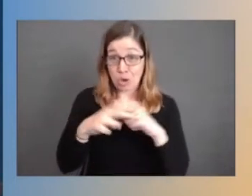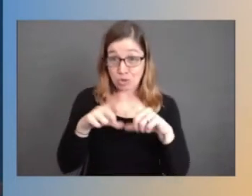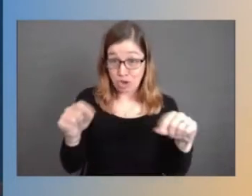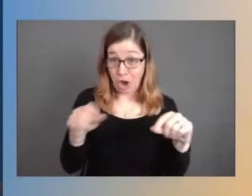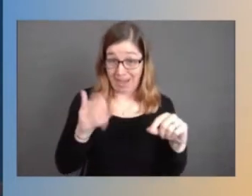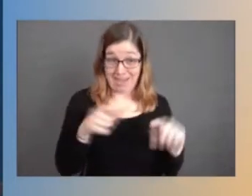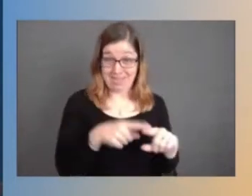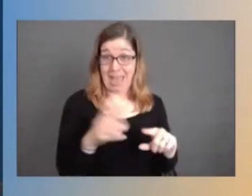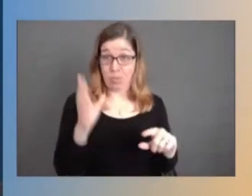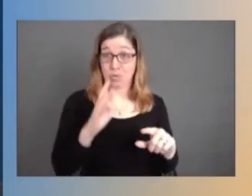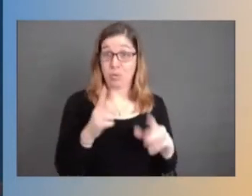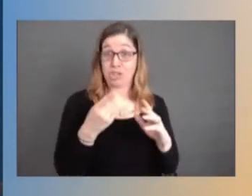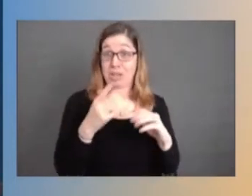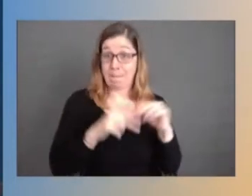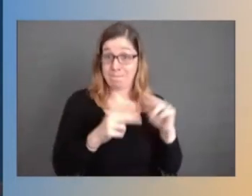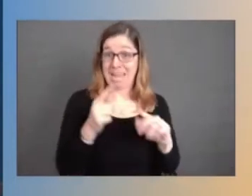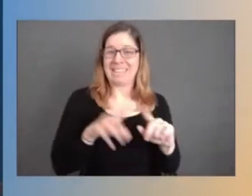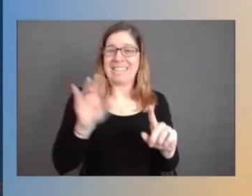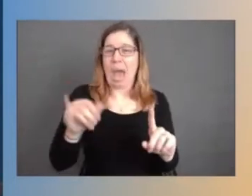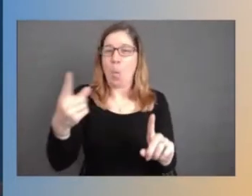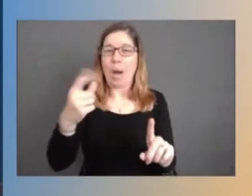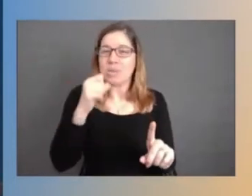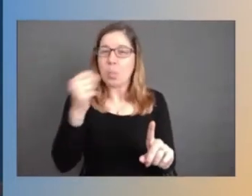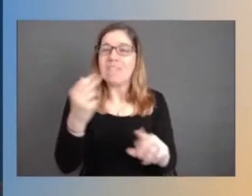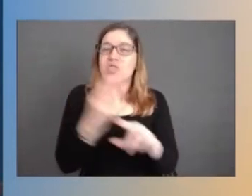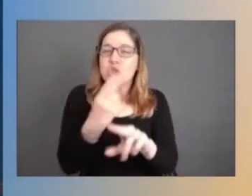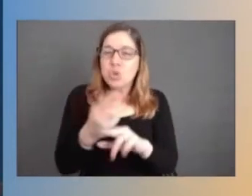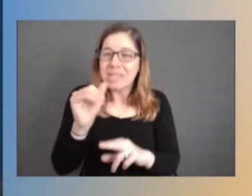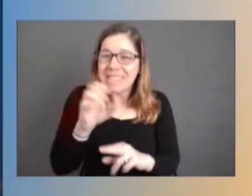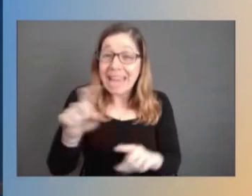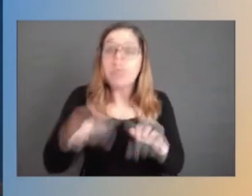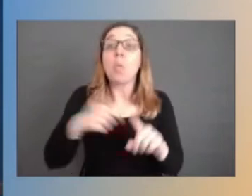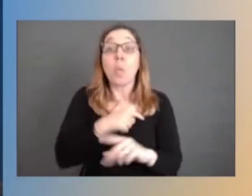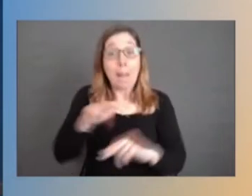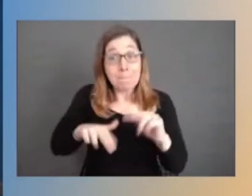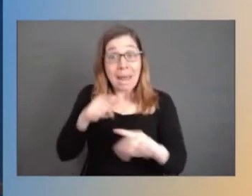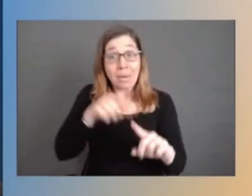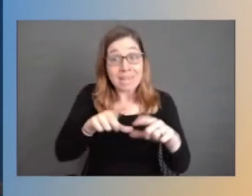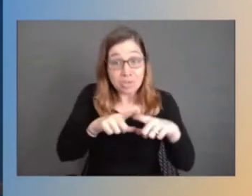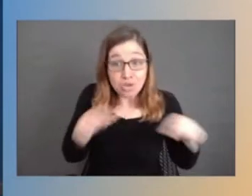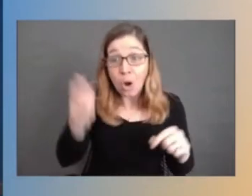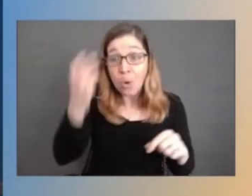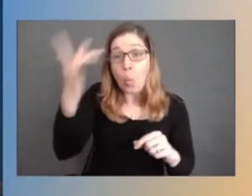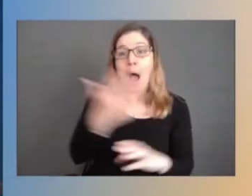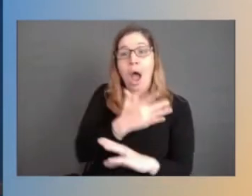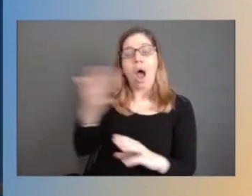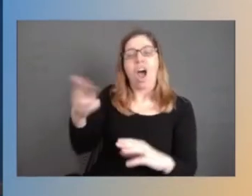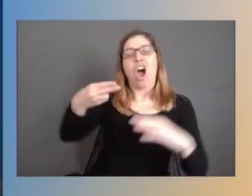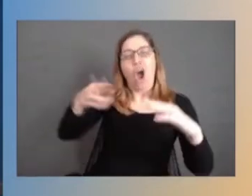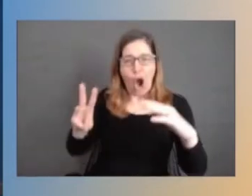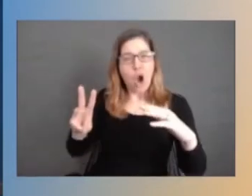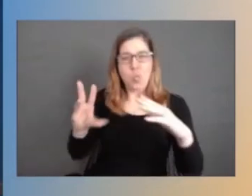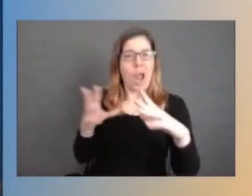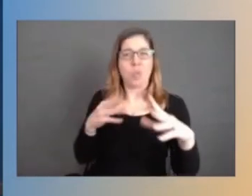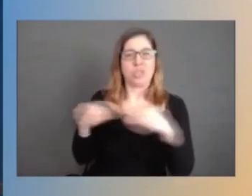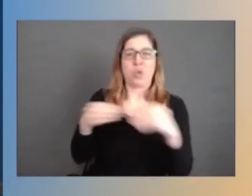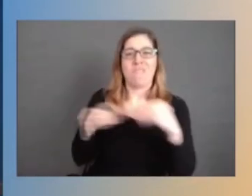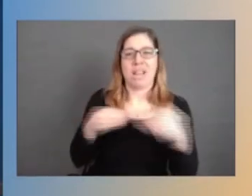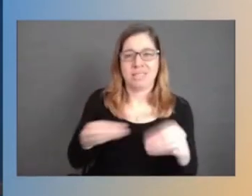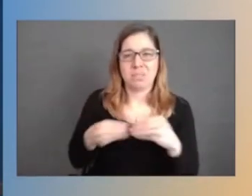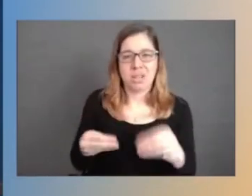that wasn't one of the use cases in mind, but we were able to build that card over time because the underlying hardware is so flexible. Okay, which